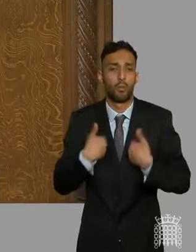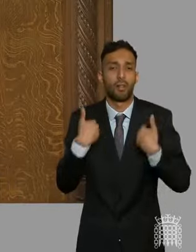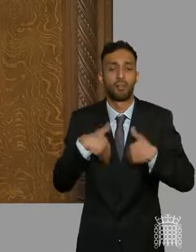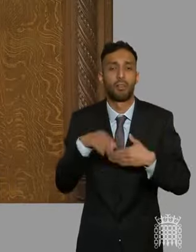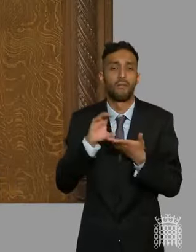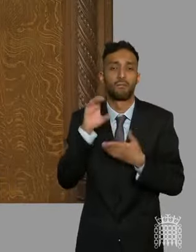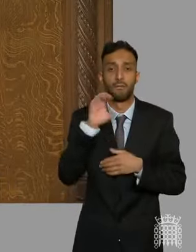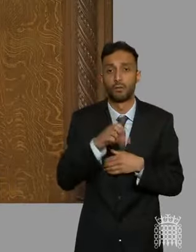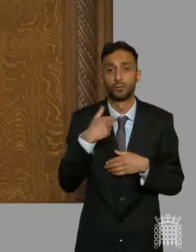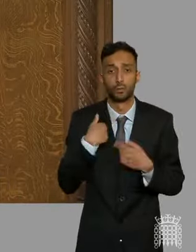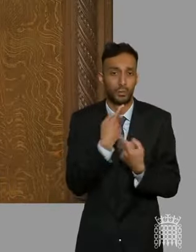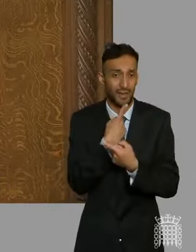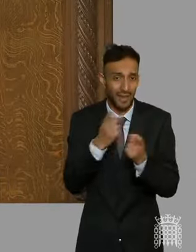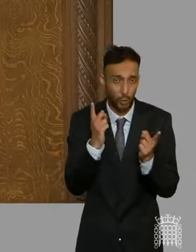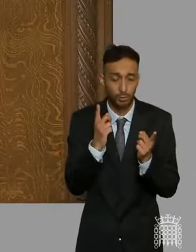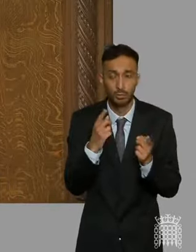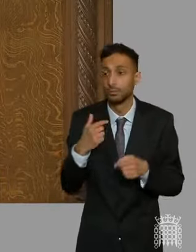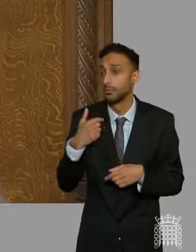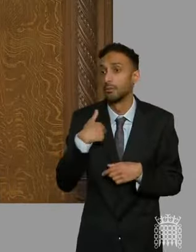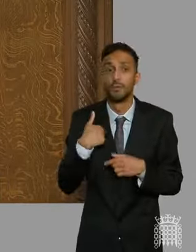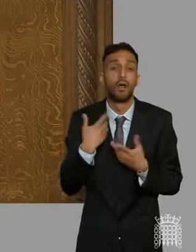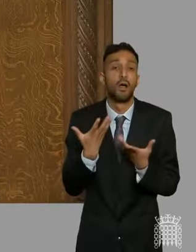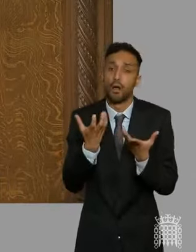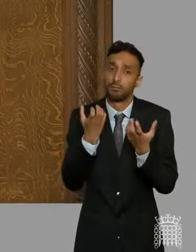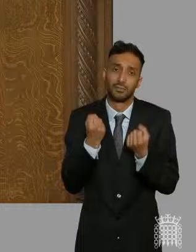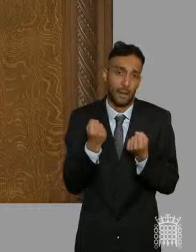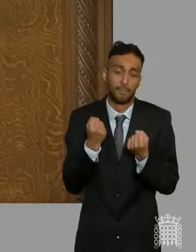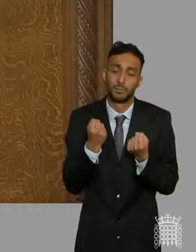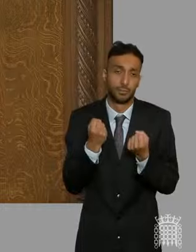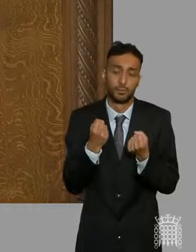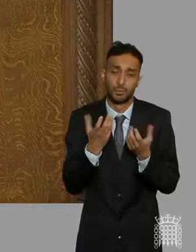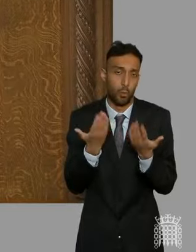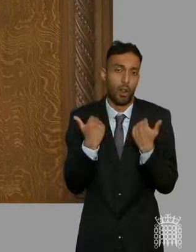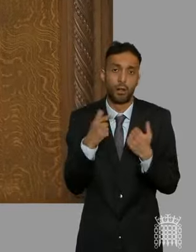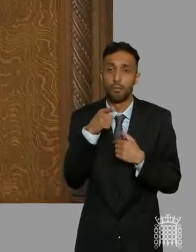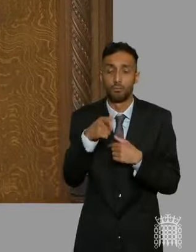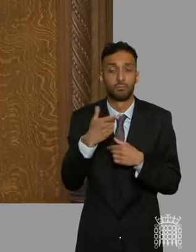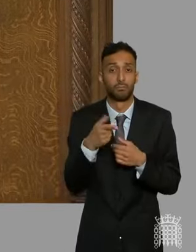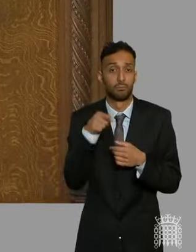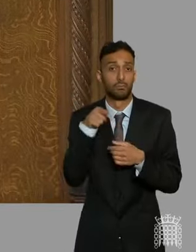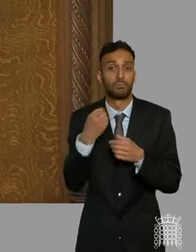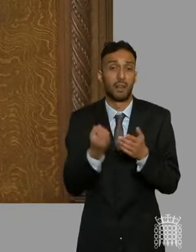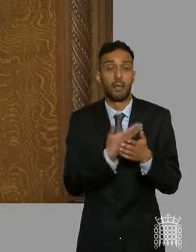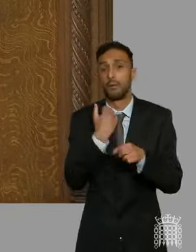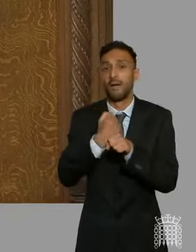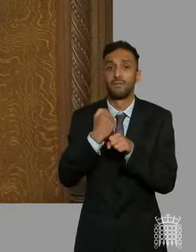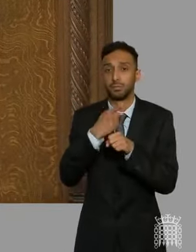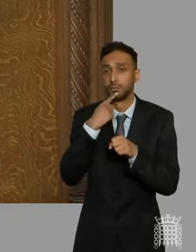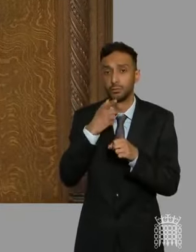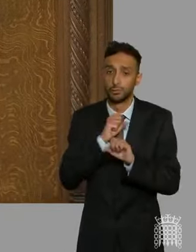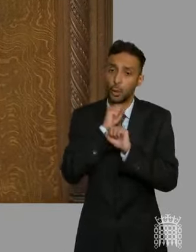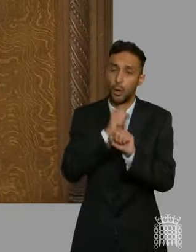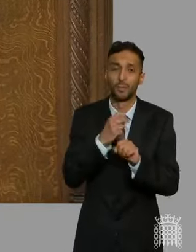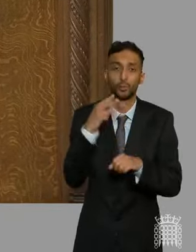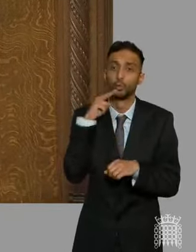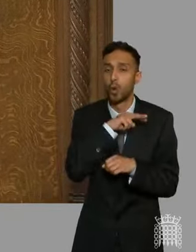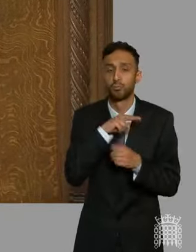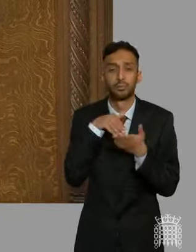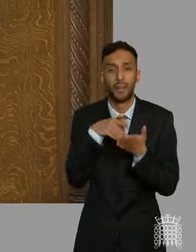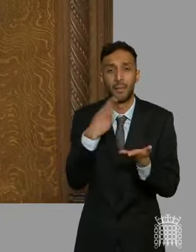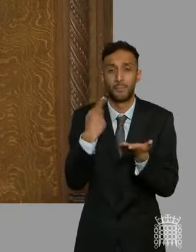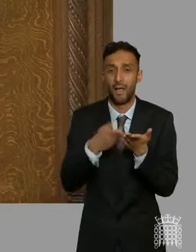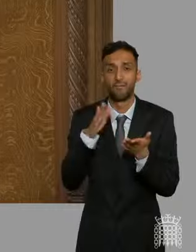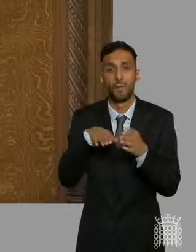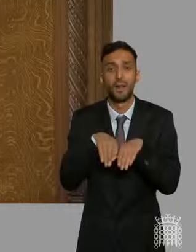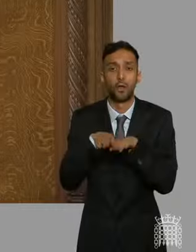government has shown in Grangemouth by committing £200 million from the National Wealth Fund. Can I ask the Prime Minister what steps the government will be taking to